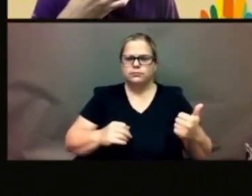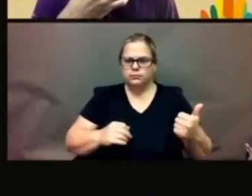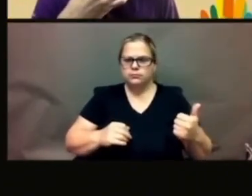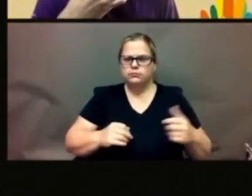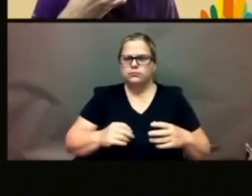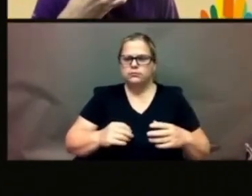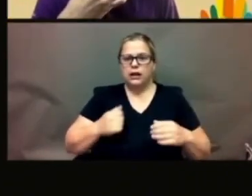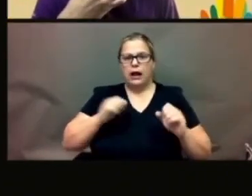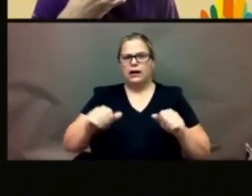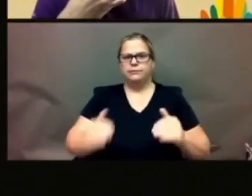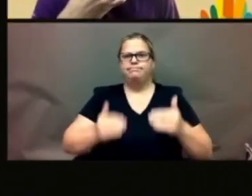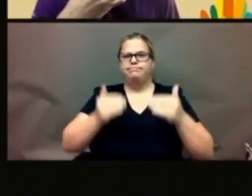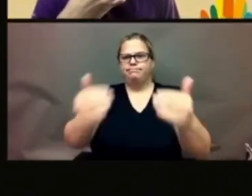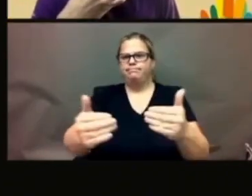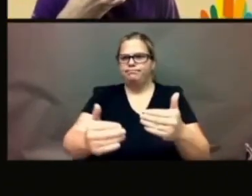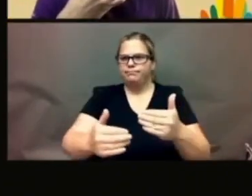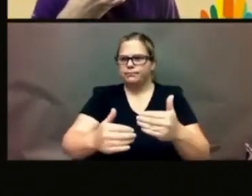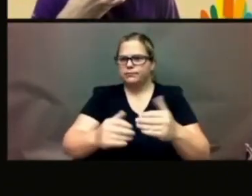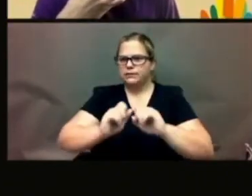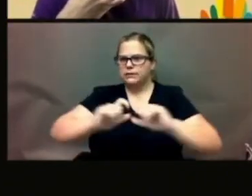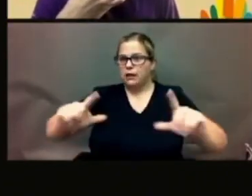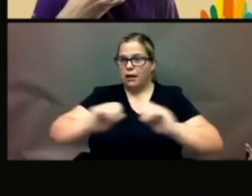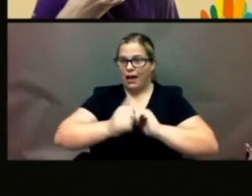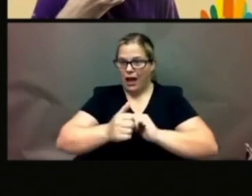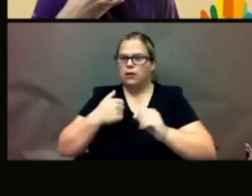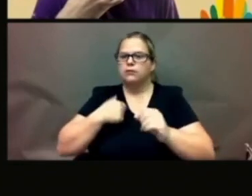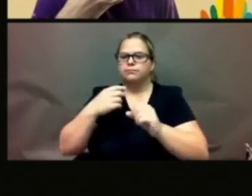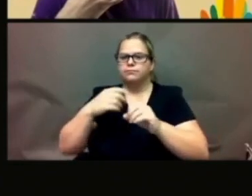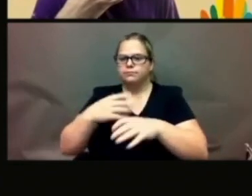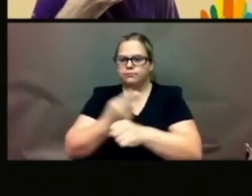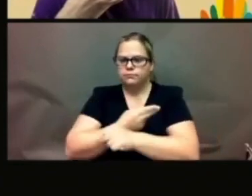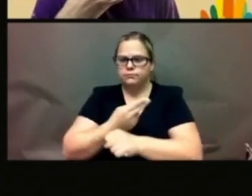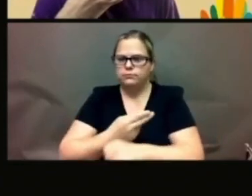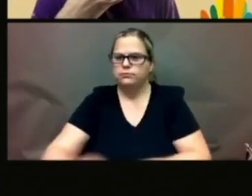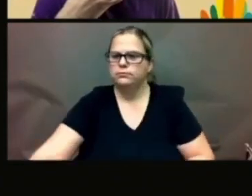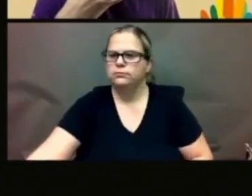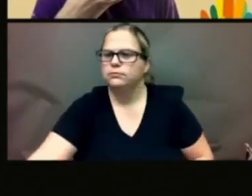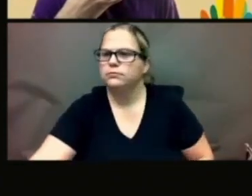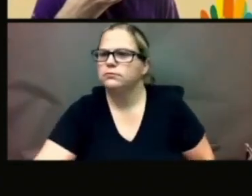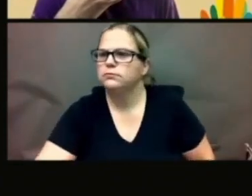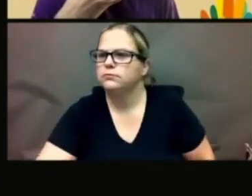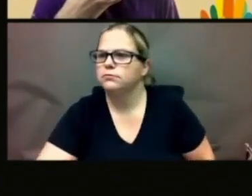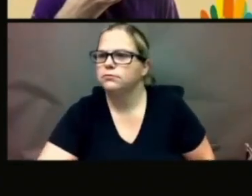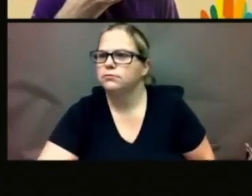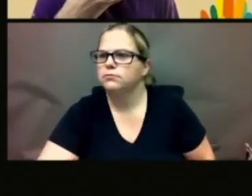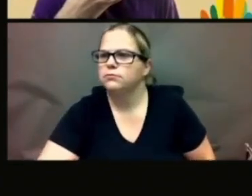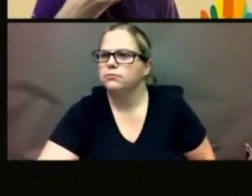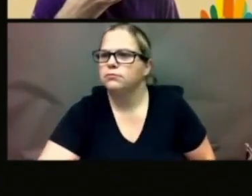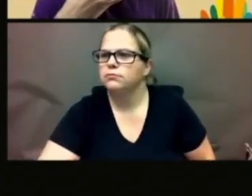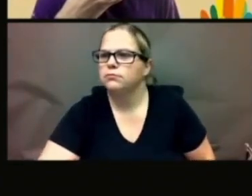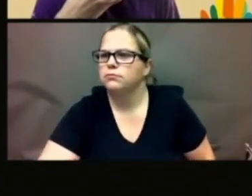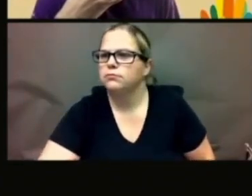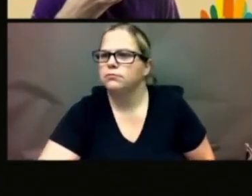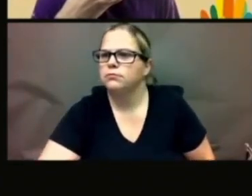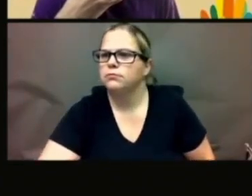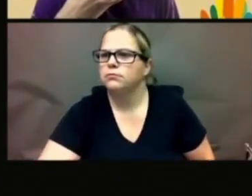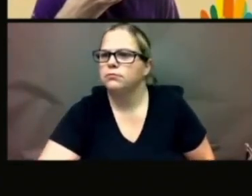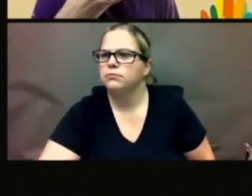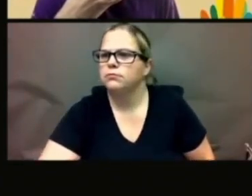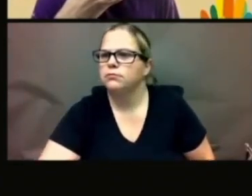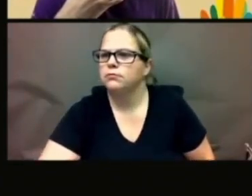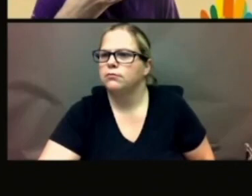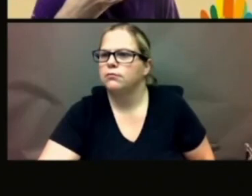advance my next slide by taking, let me go back. All right, so it also works as a mouse. Are